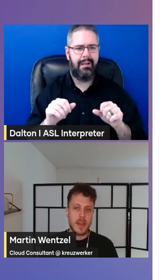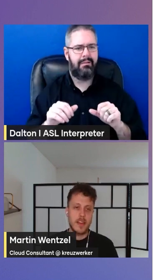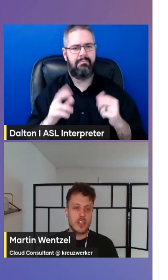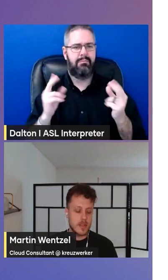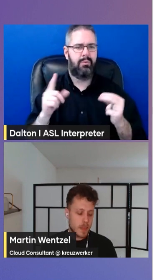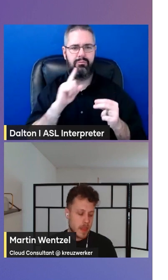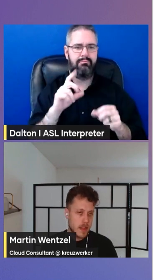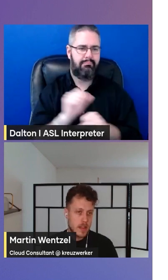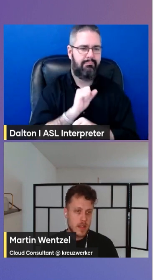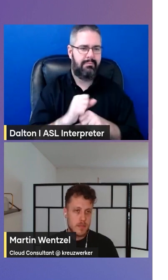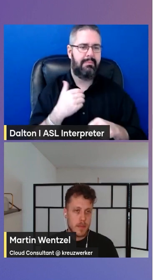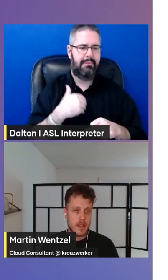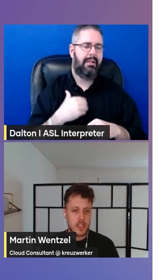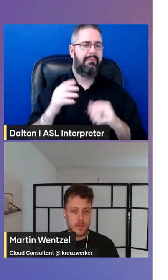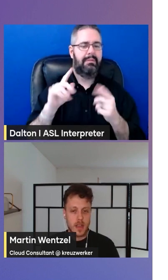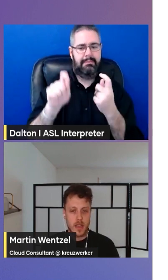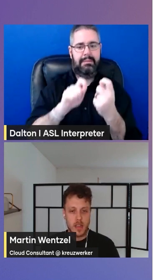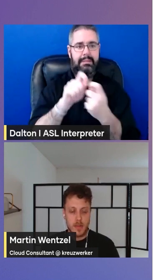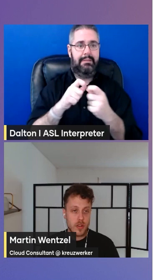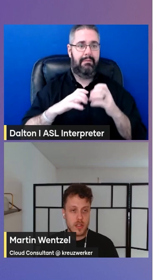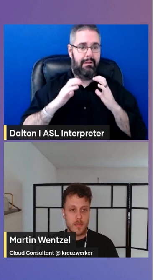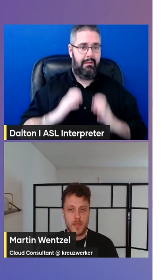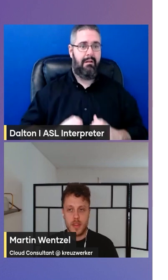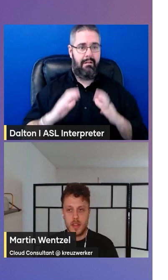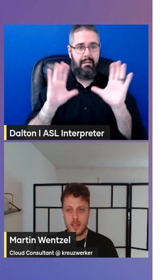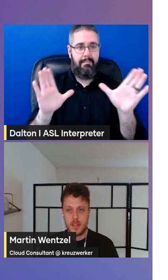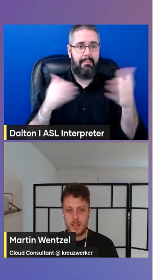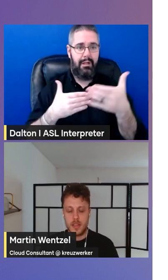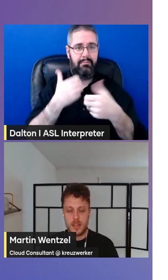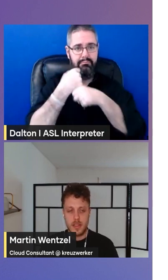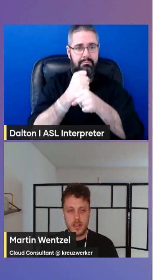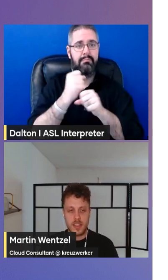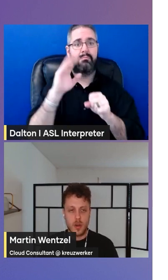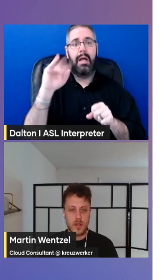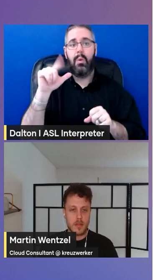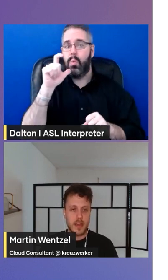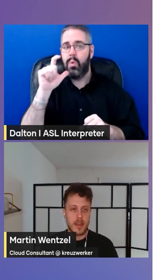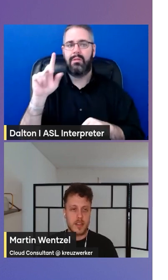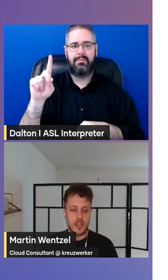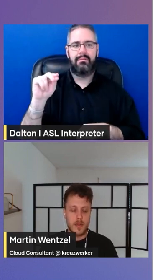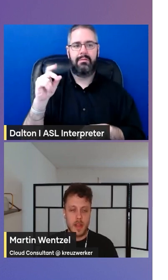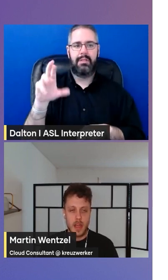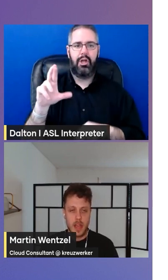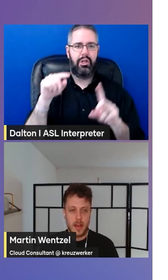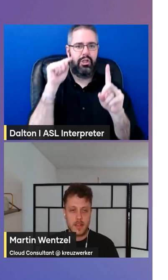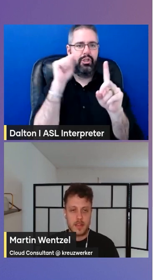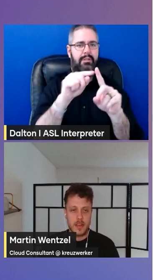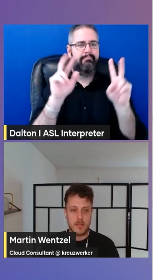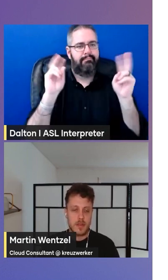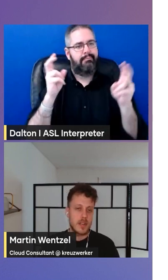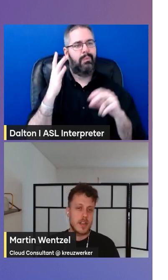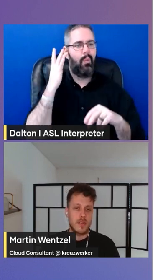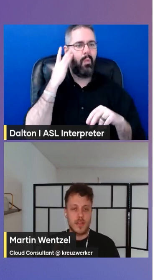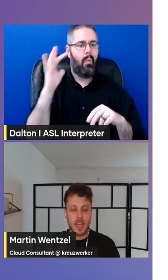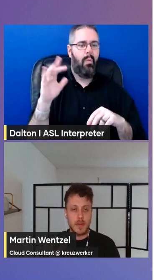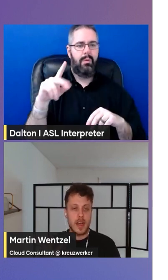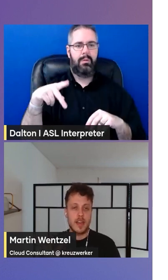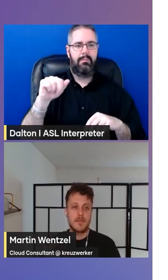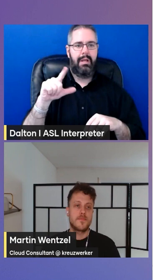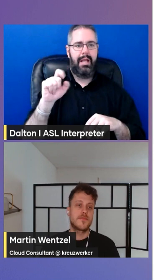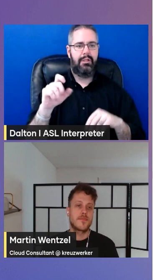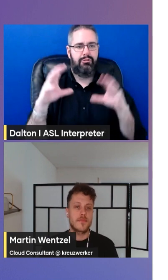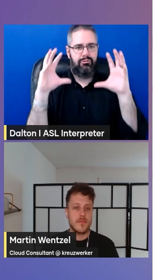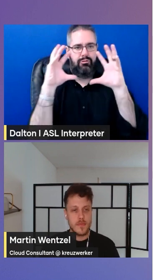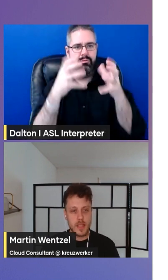client package published by Docker. It's a Golang package, and it's a wrapper around the